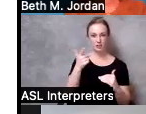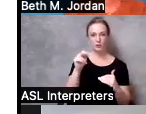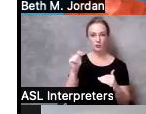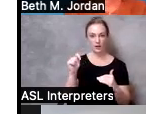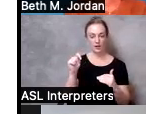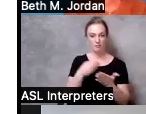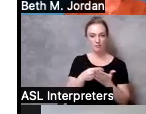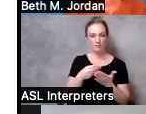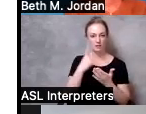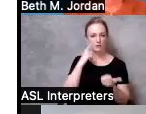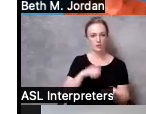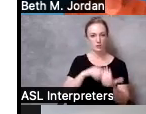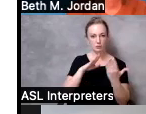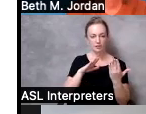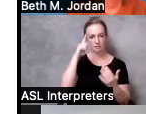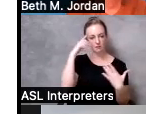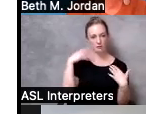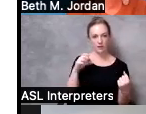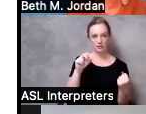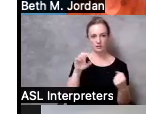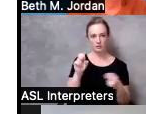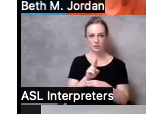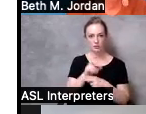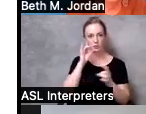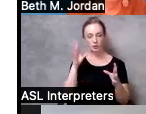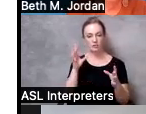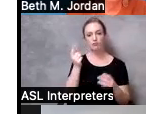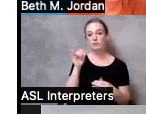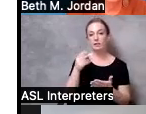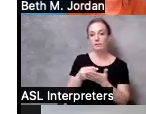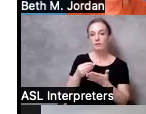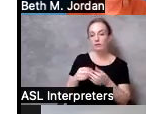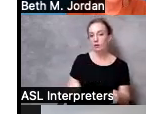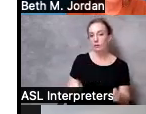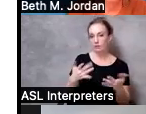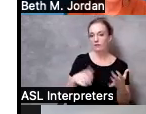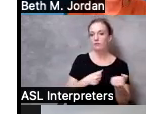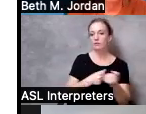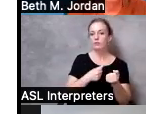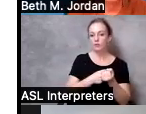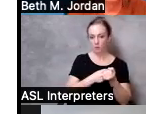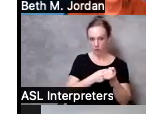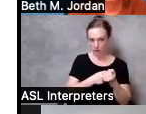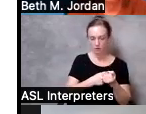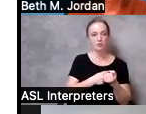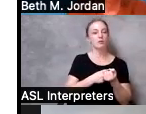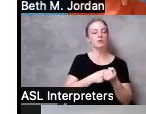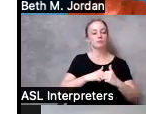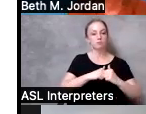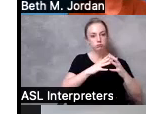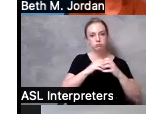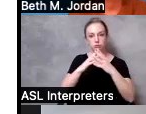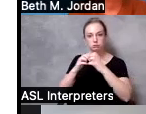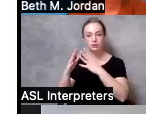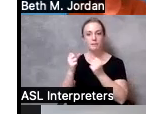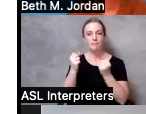health and substance use crisis. While these funding opportunities have supported the adoption of many innovative programs and practices, others were